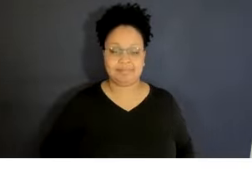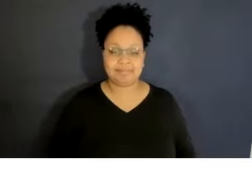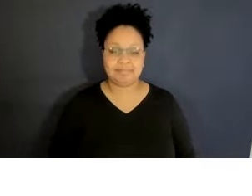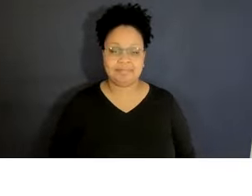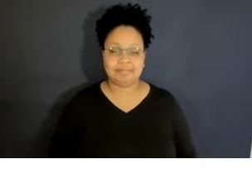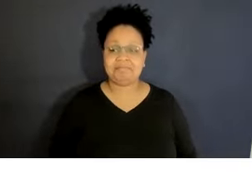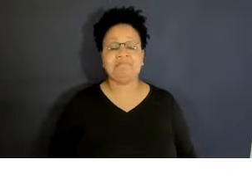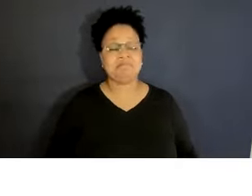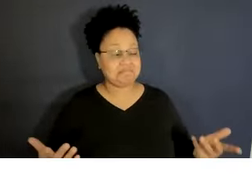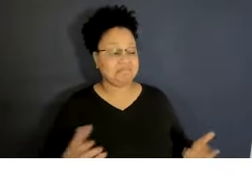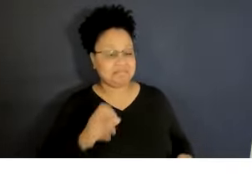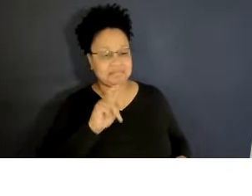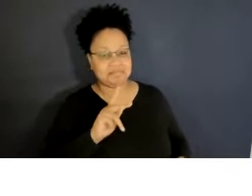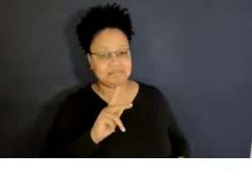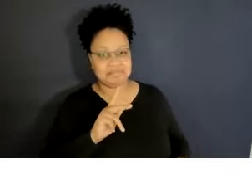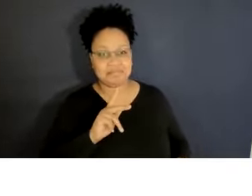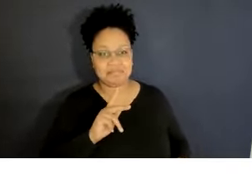All right.